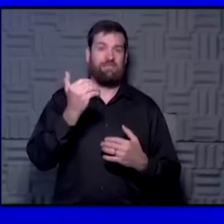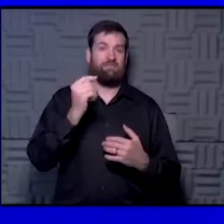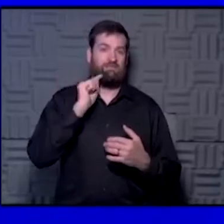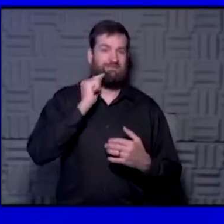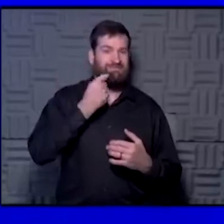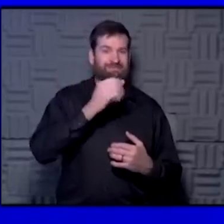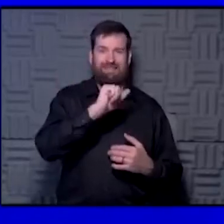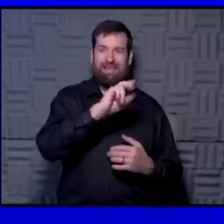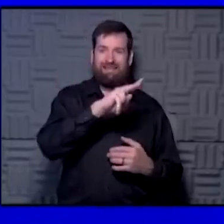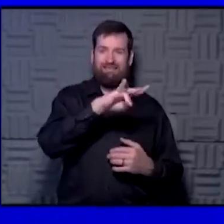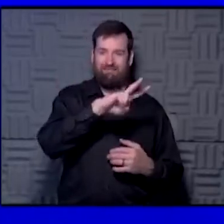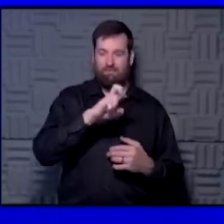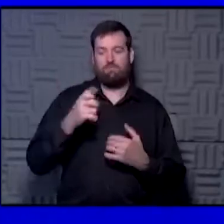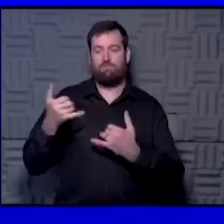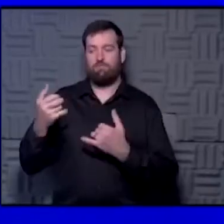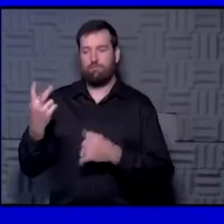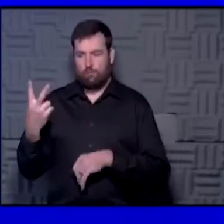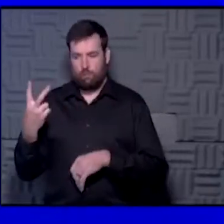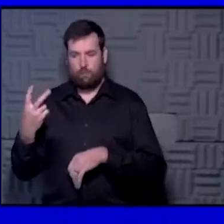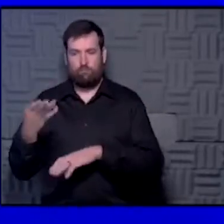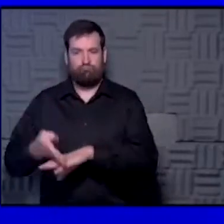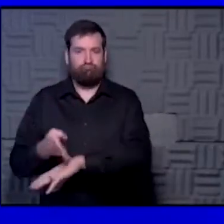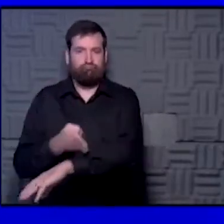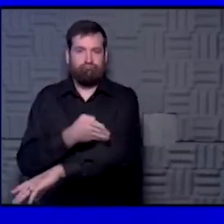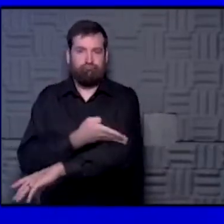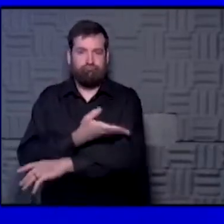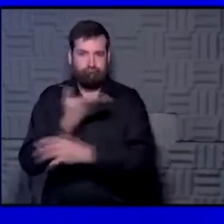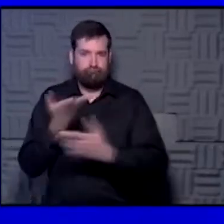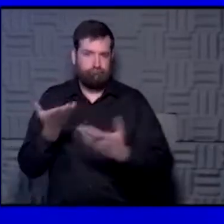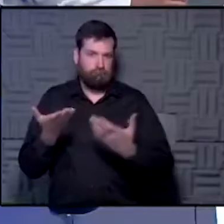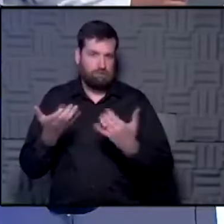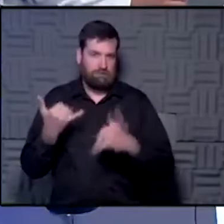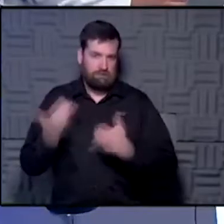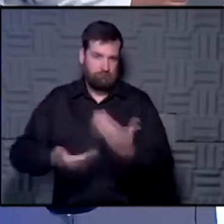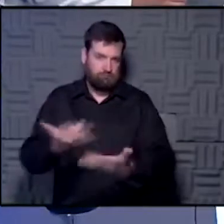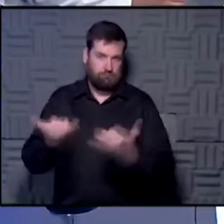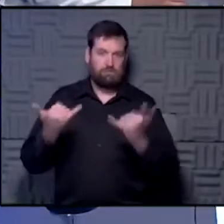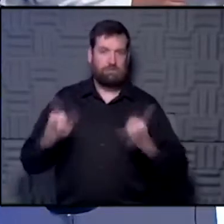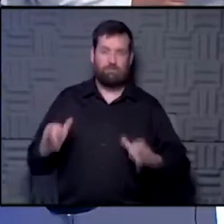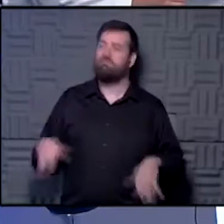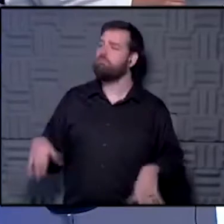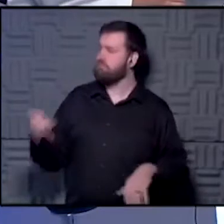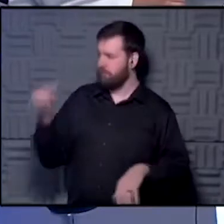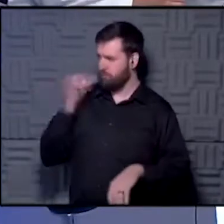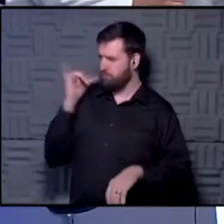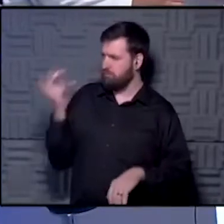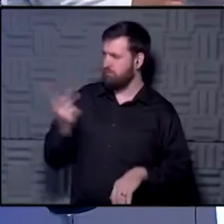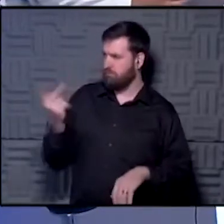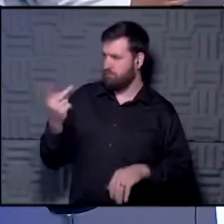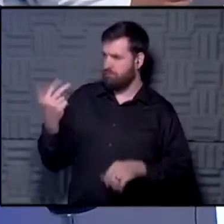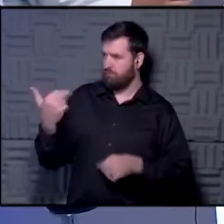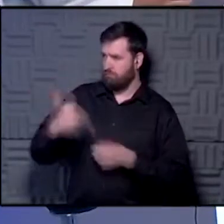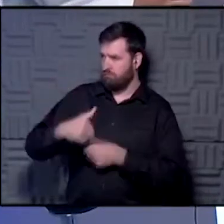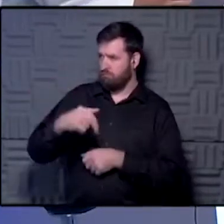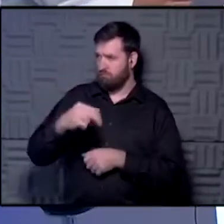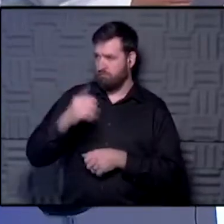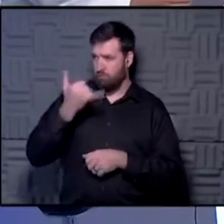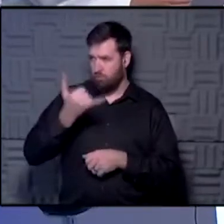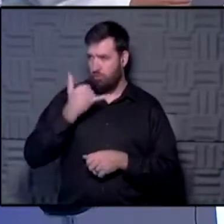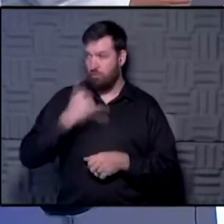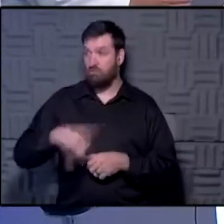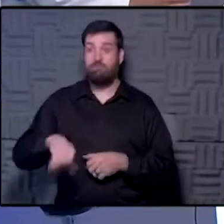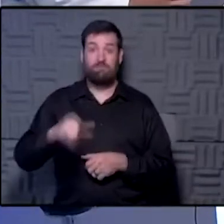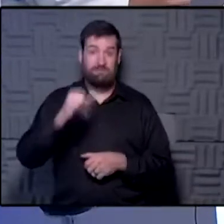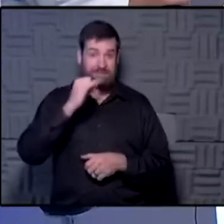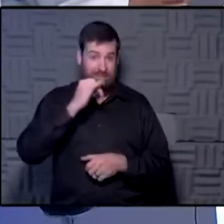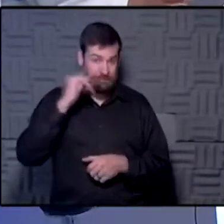at Hays and 2 in the recovery period after the acute infection period. And I know that you and I were on a call yesterday, and just to be completely transparent, which is what